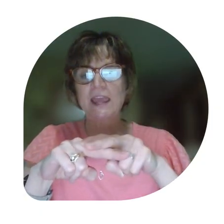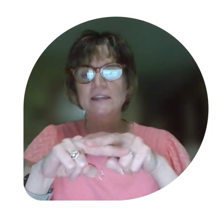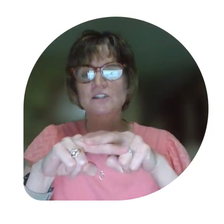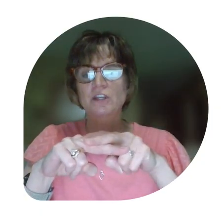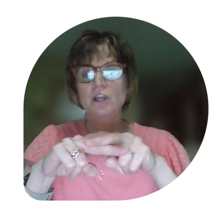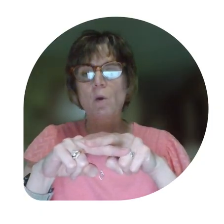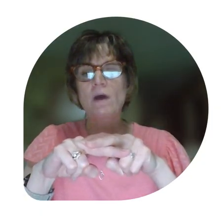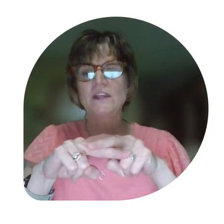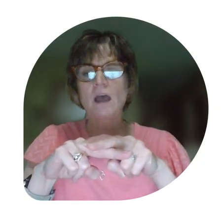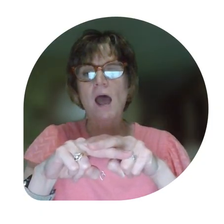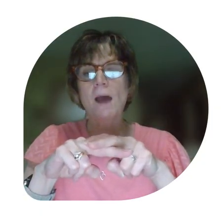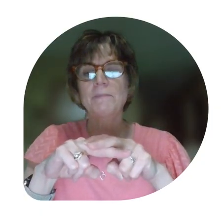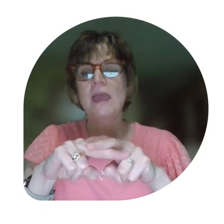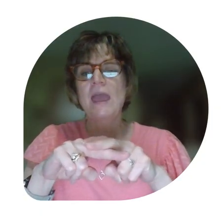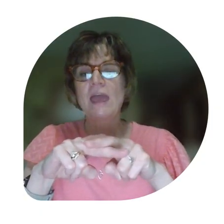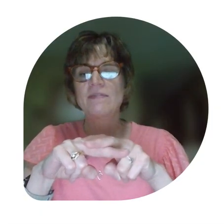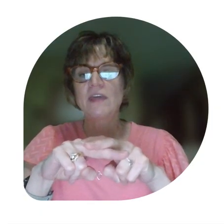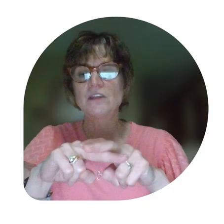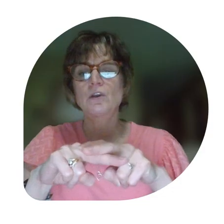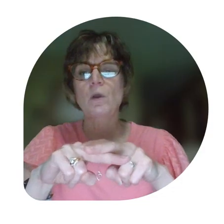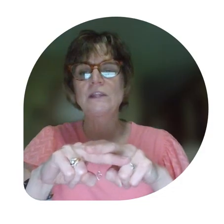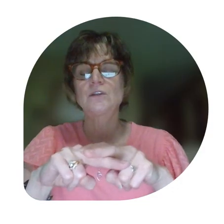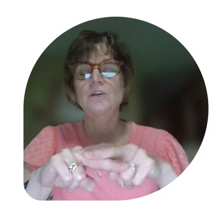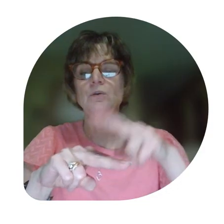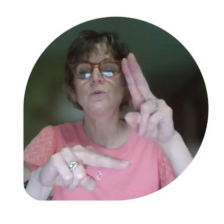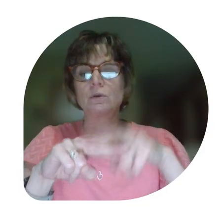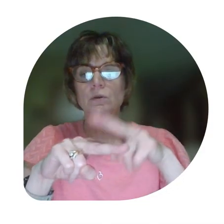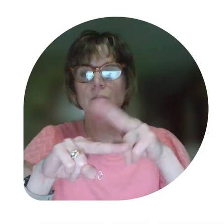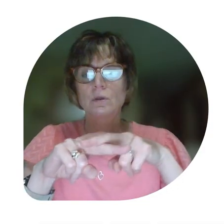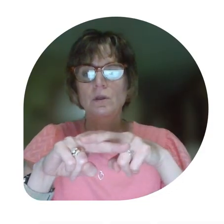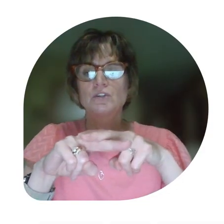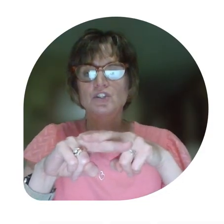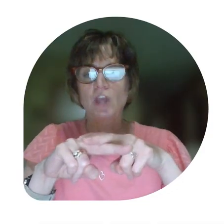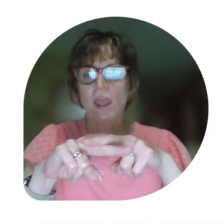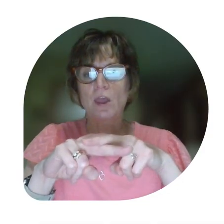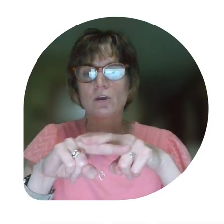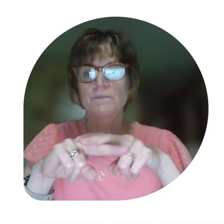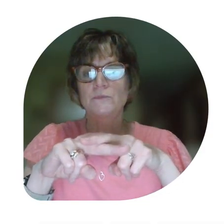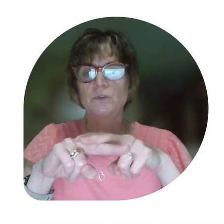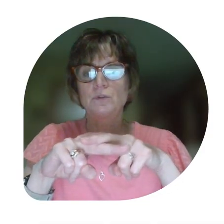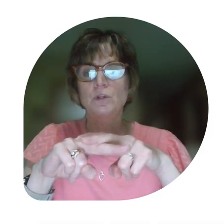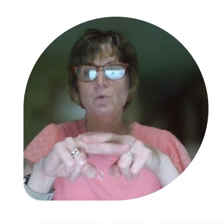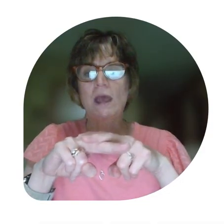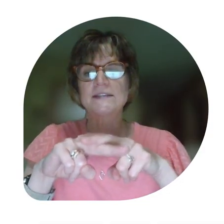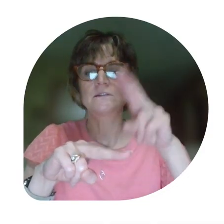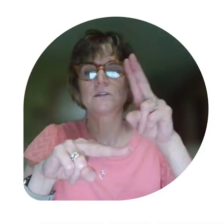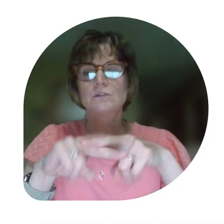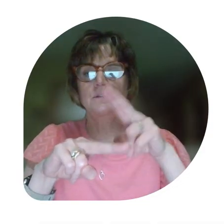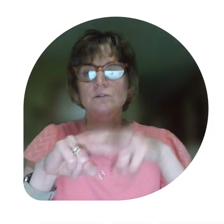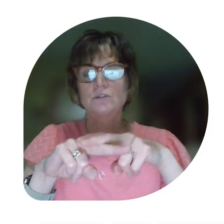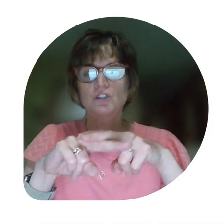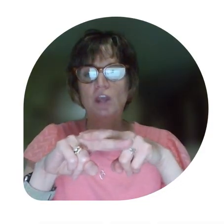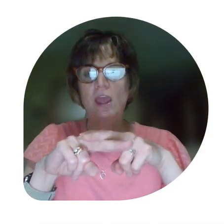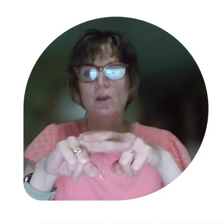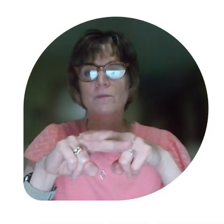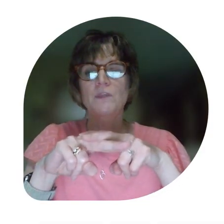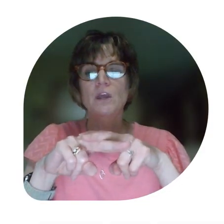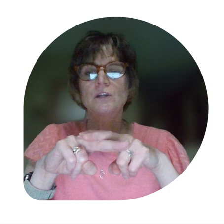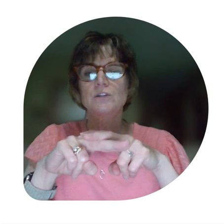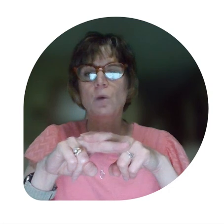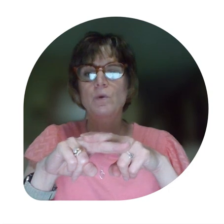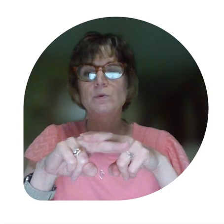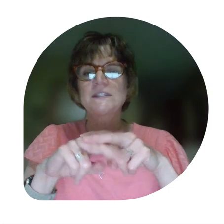dominant hand is going to go on the top. And then you're going to chair. You do it twice.